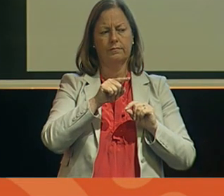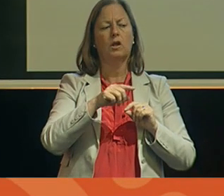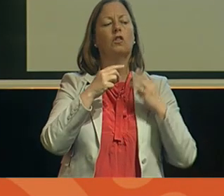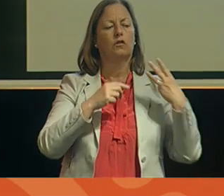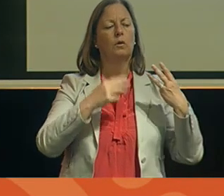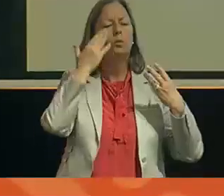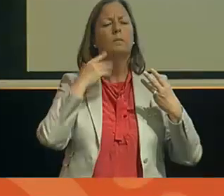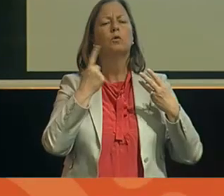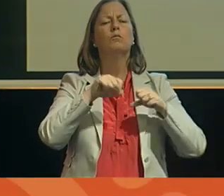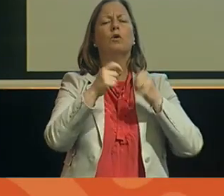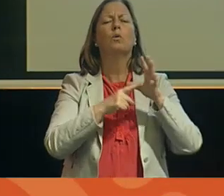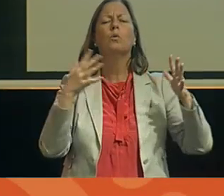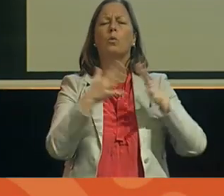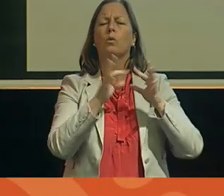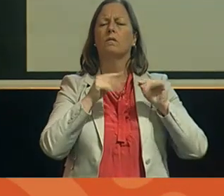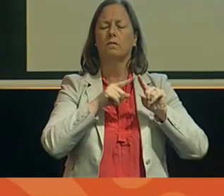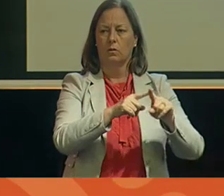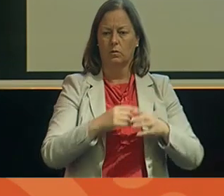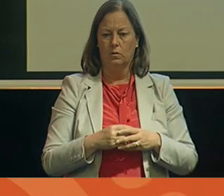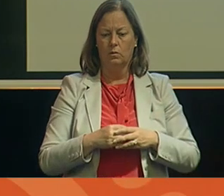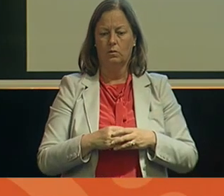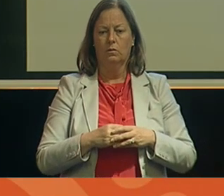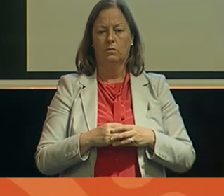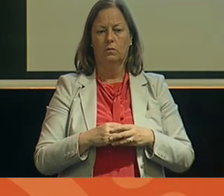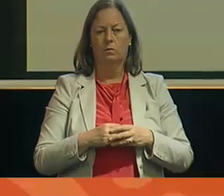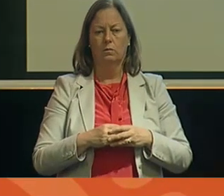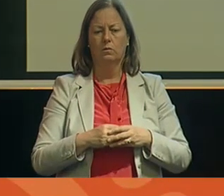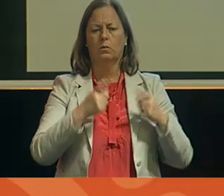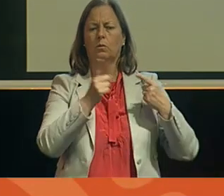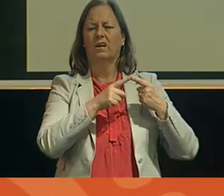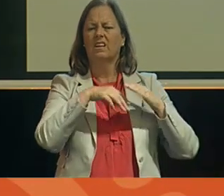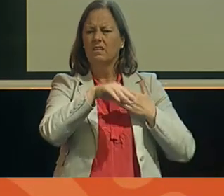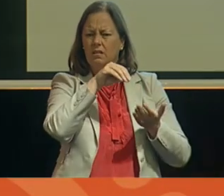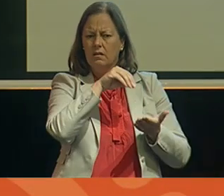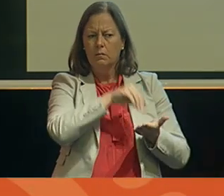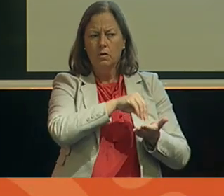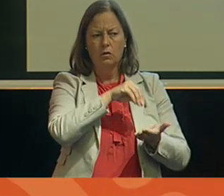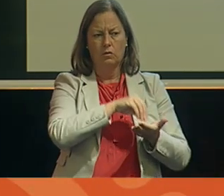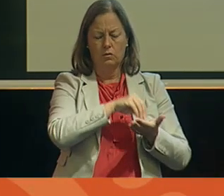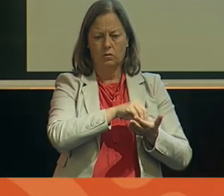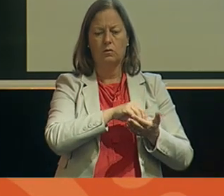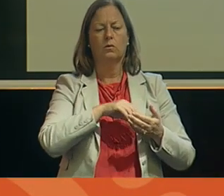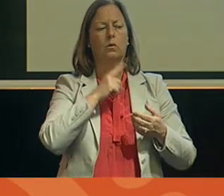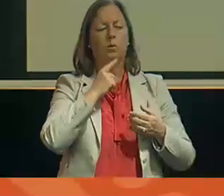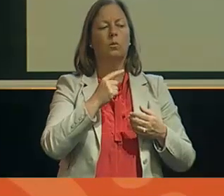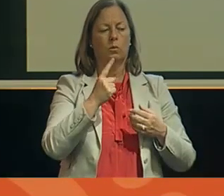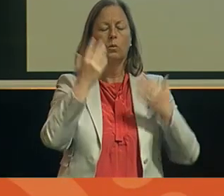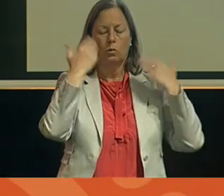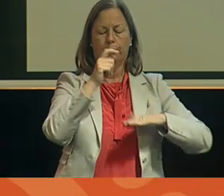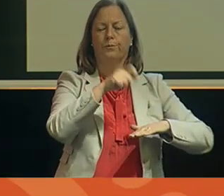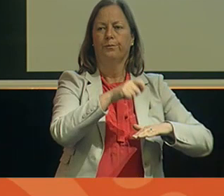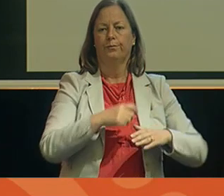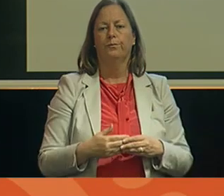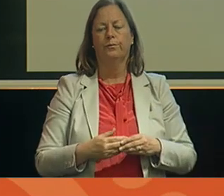we lost in Seremban court. I'm highlighting both parts, yeah? One was mentioned, this